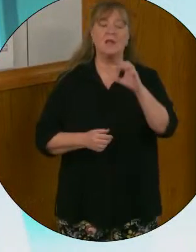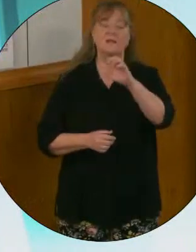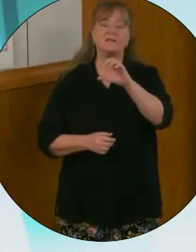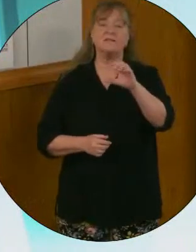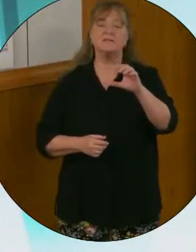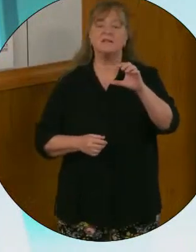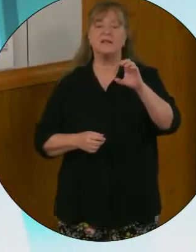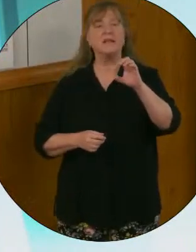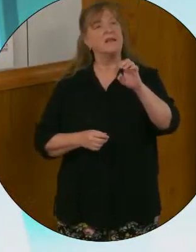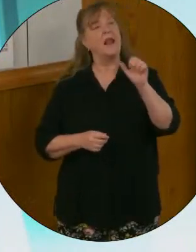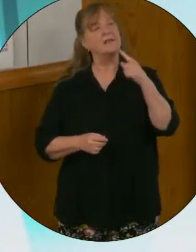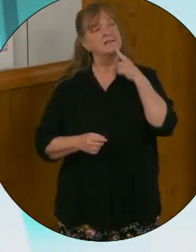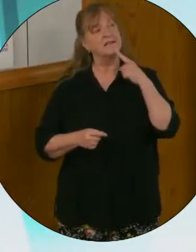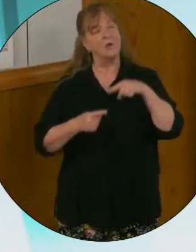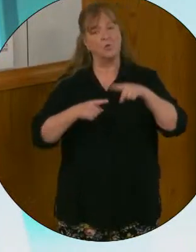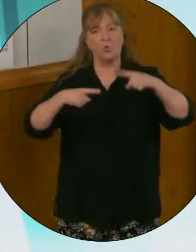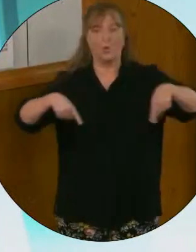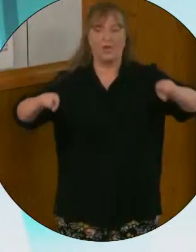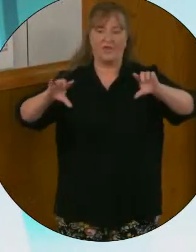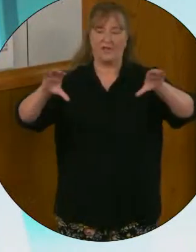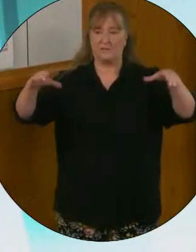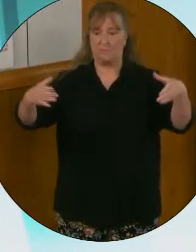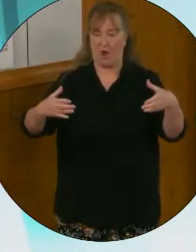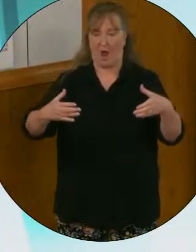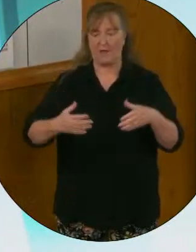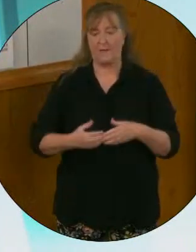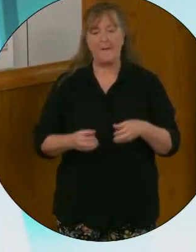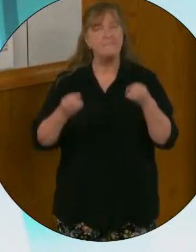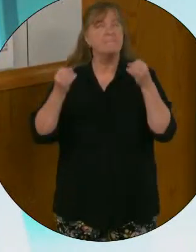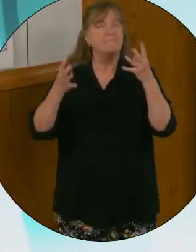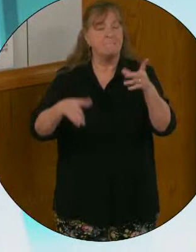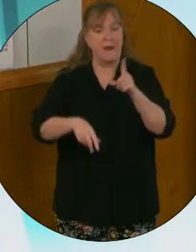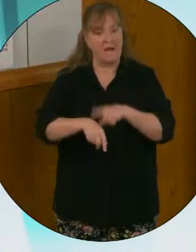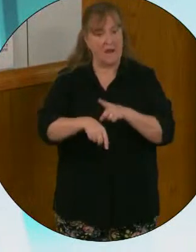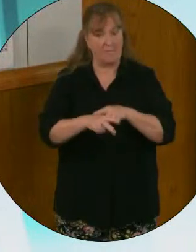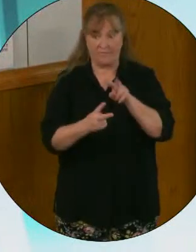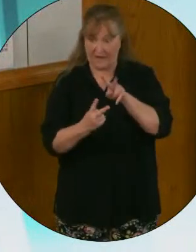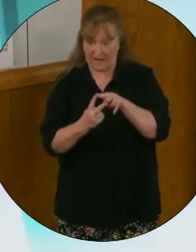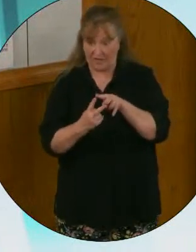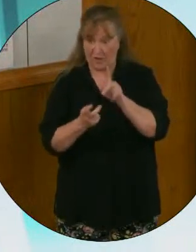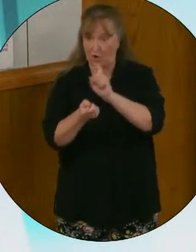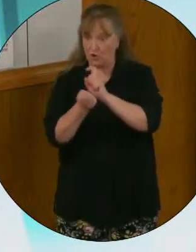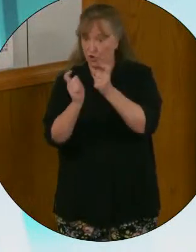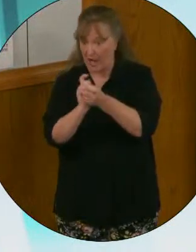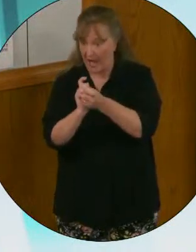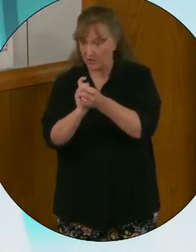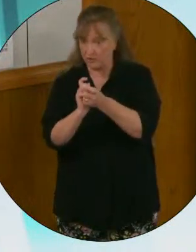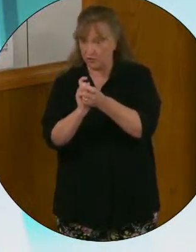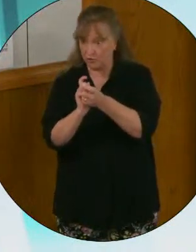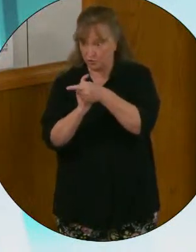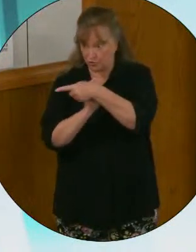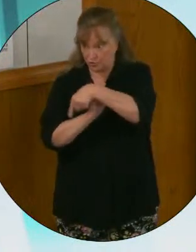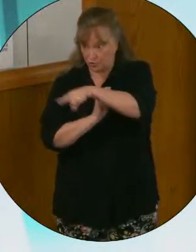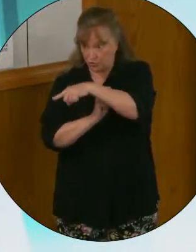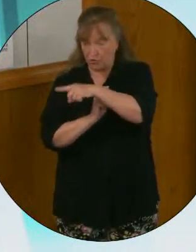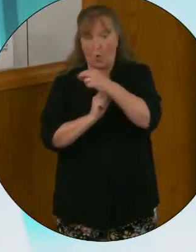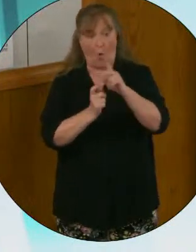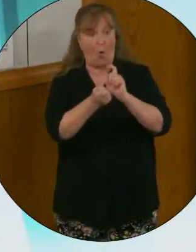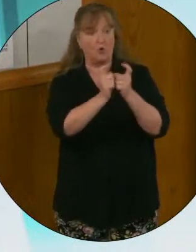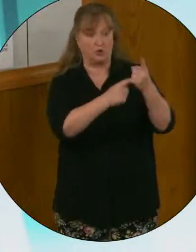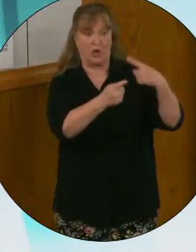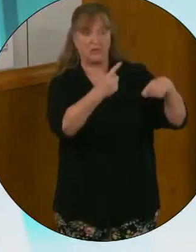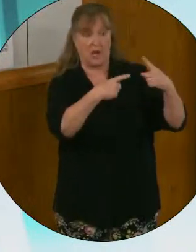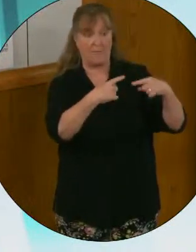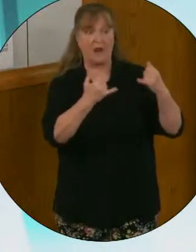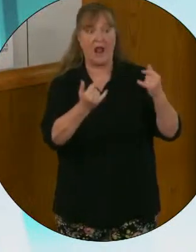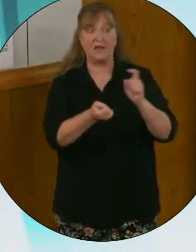CCA has said to this body many times, either change or change will be coming. And change